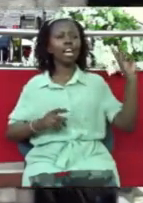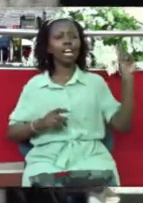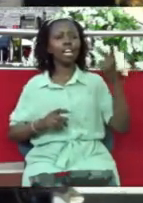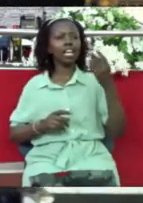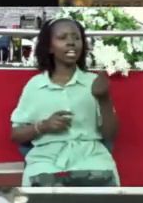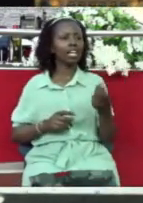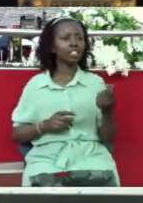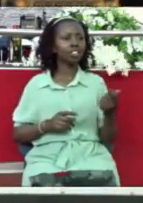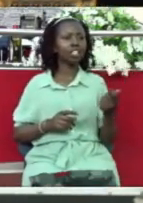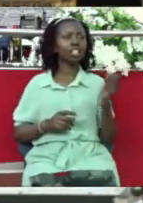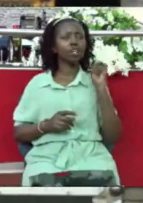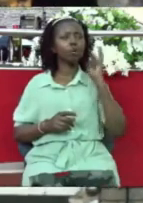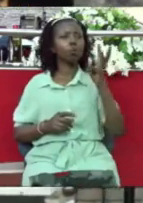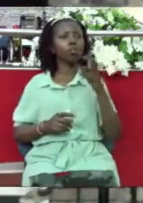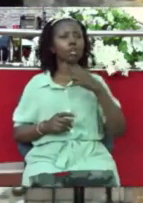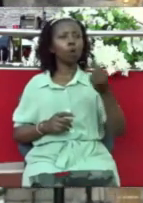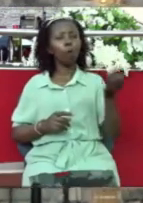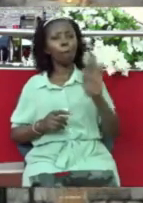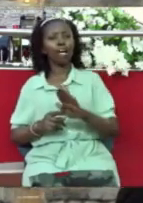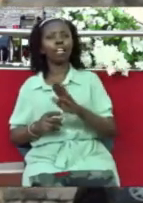to 7 shillings per dollar.